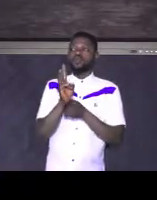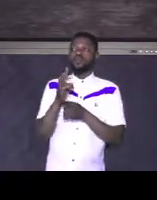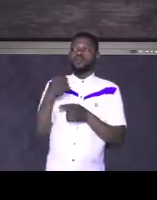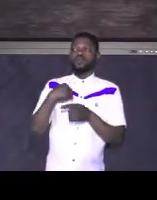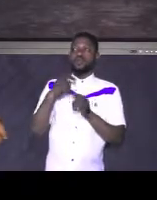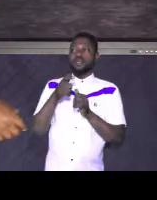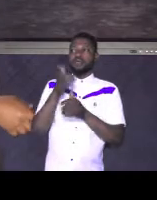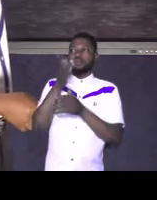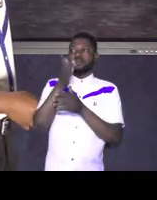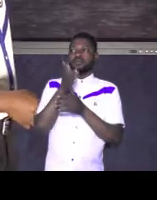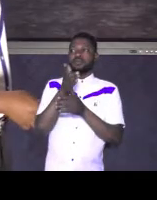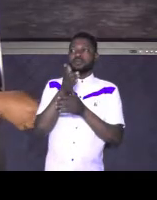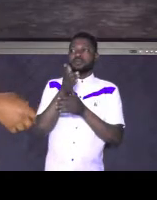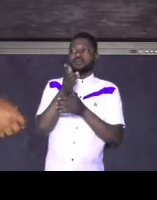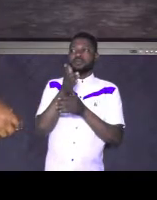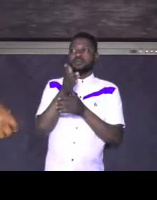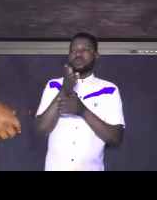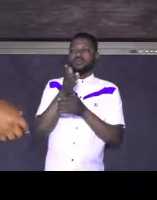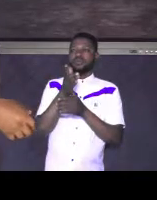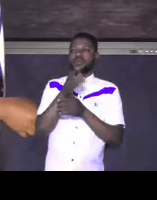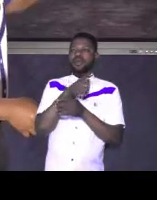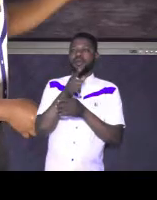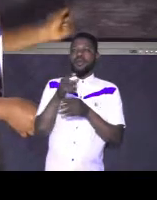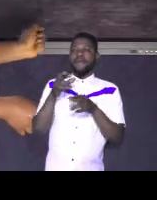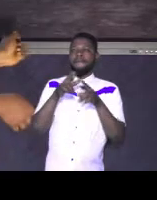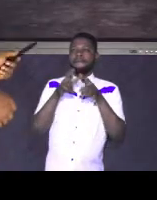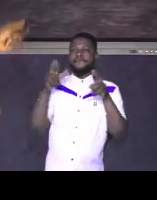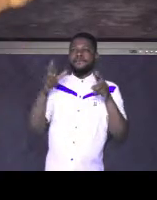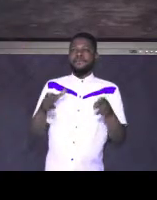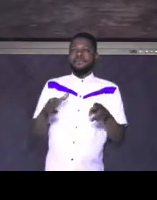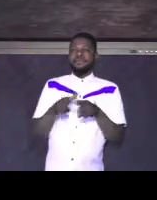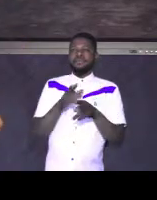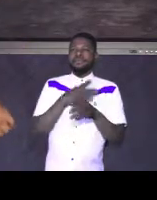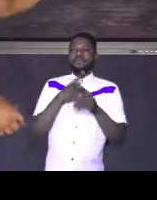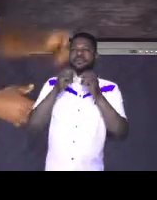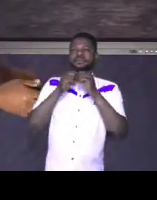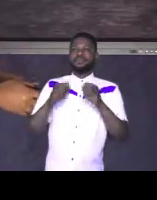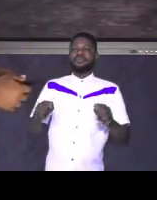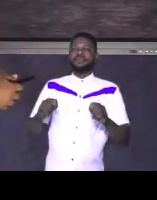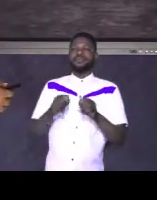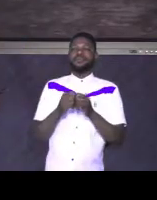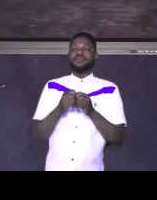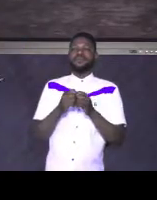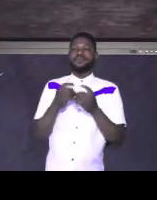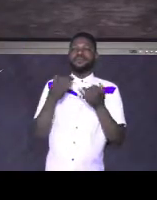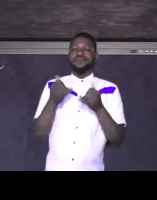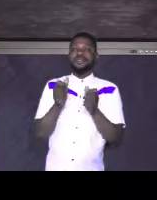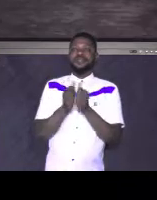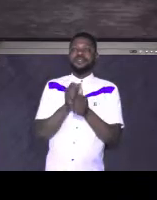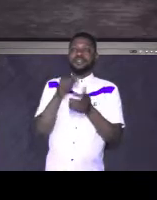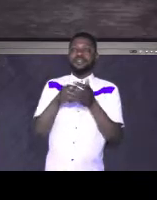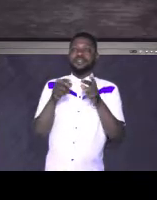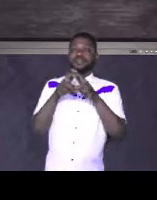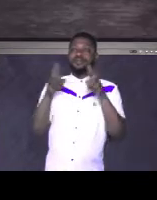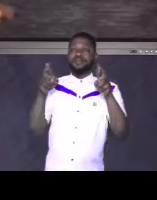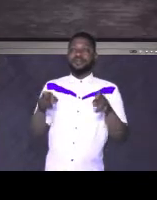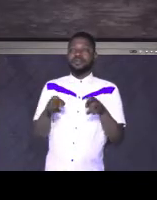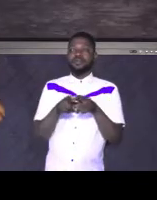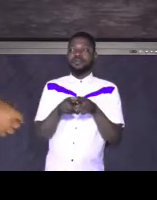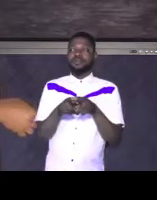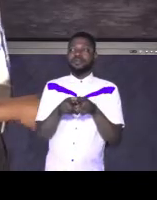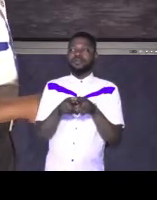And obviously we can partition it into a rectangle and a triangle. Now with this